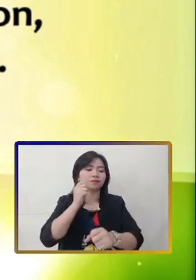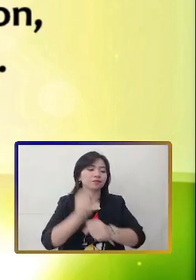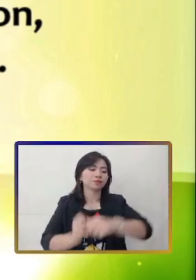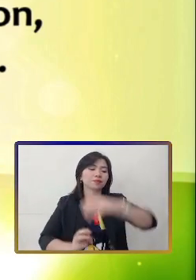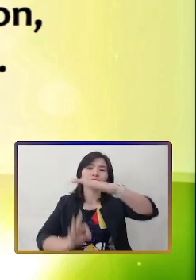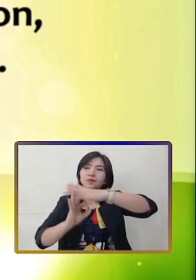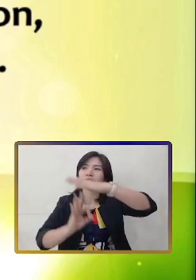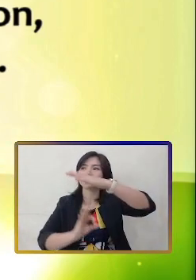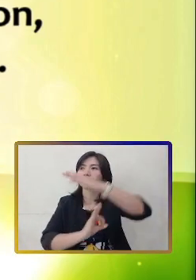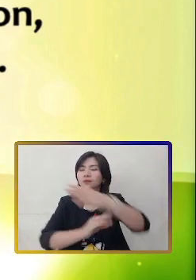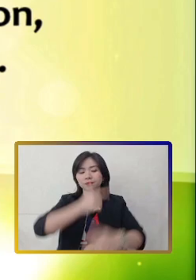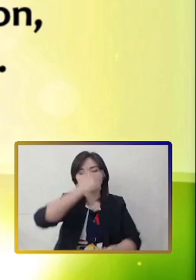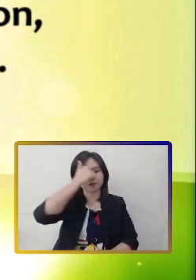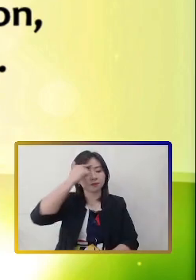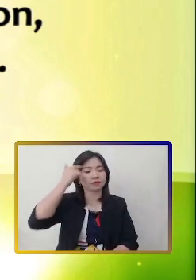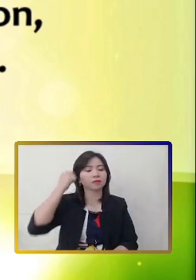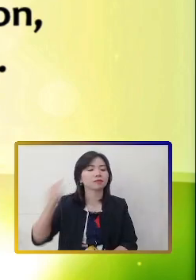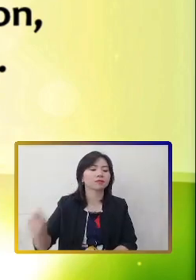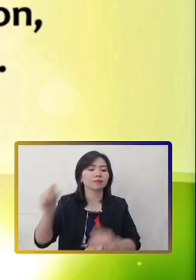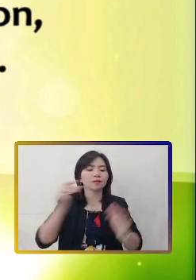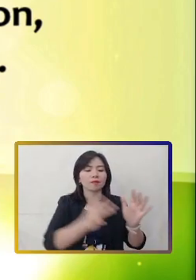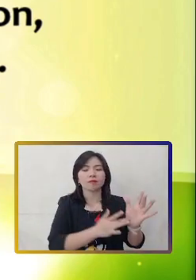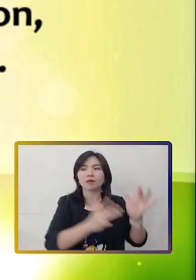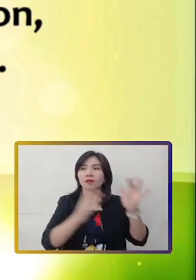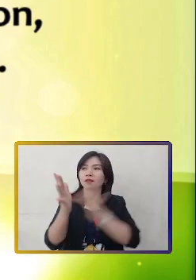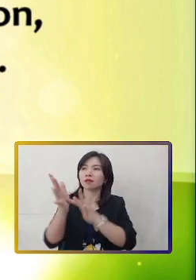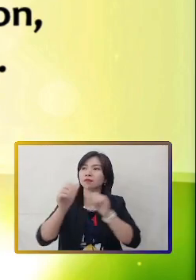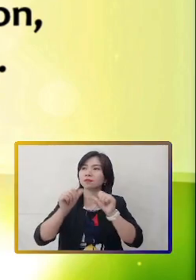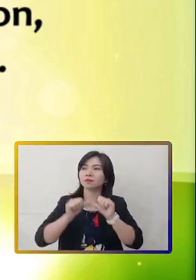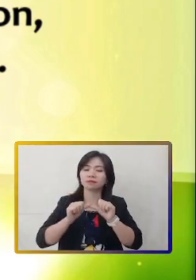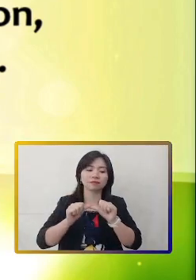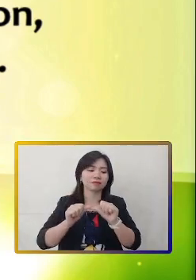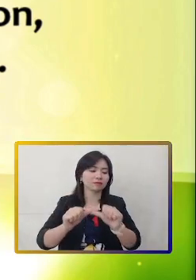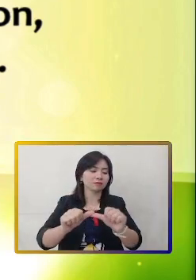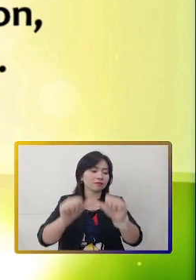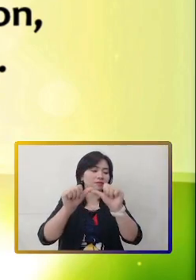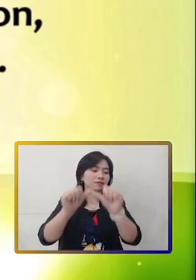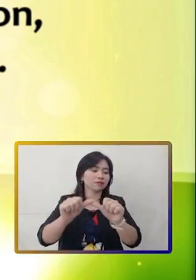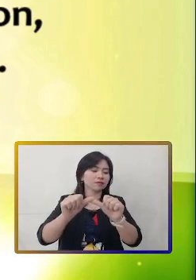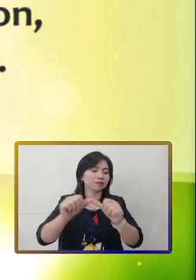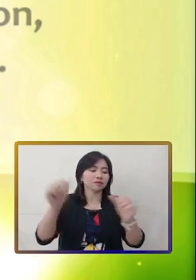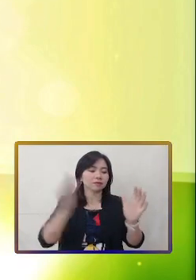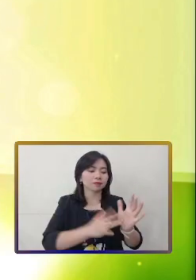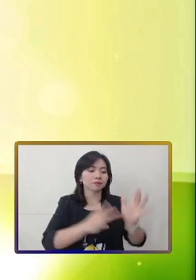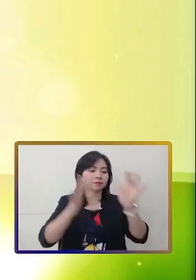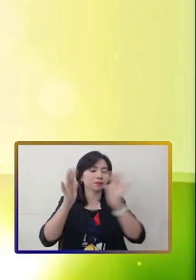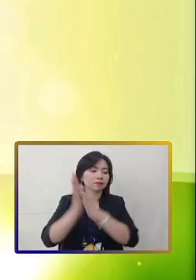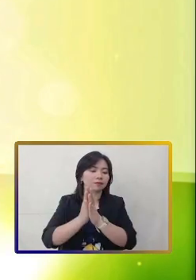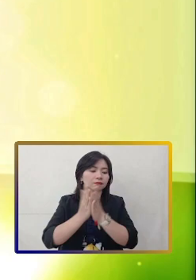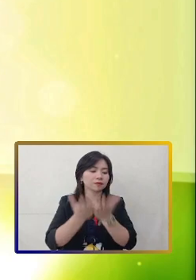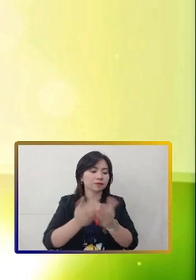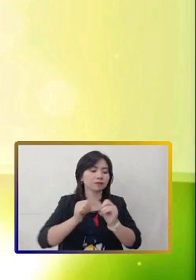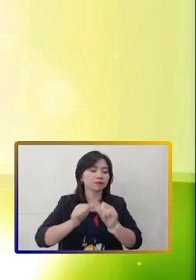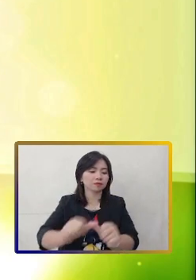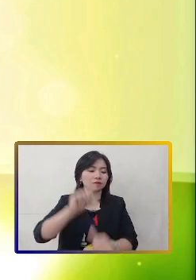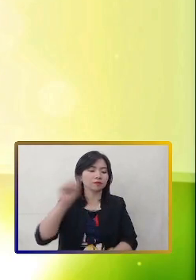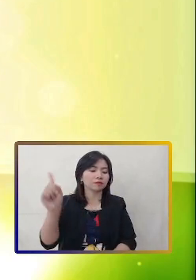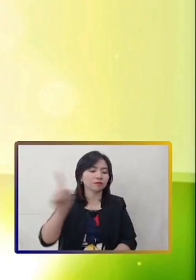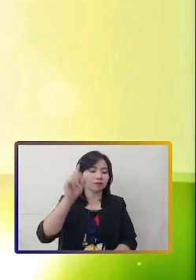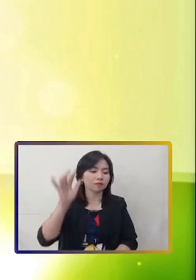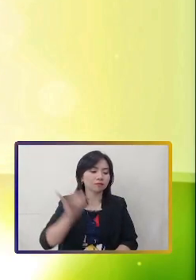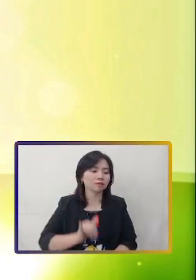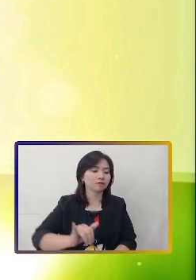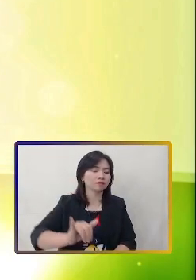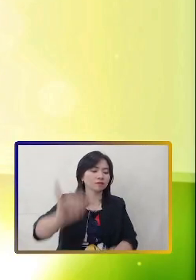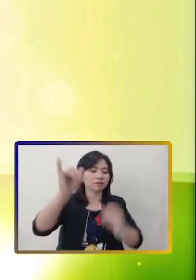firm foundation, for the Bible stands. All the third, the Bible stands, and it